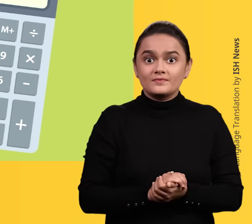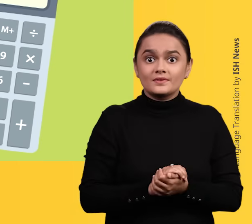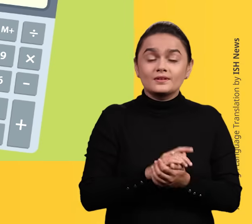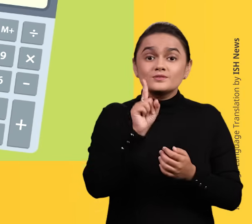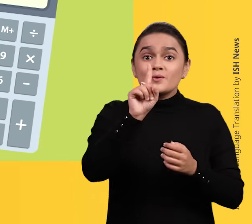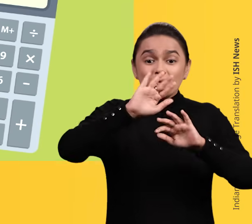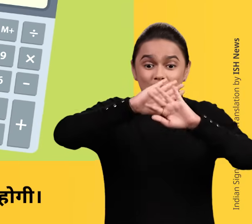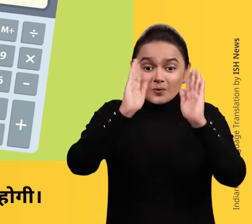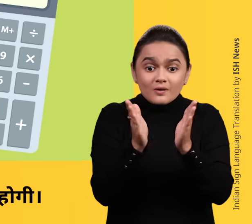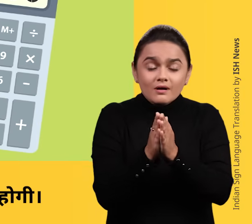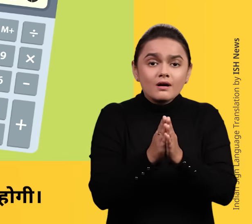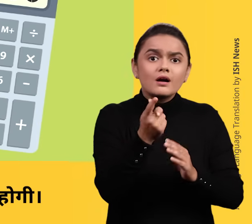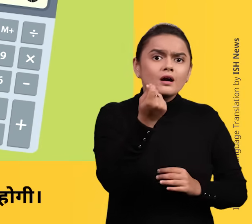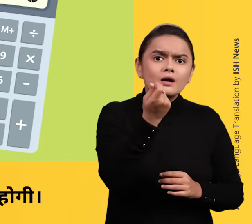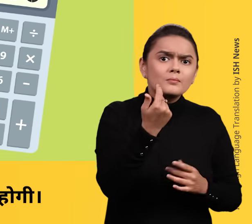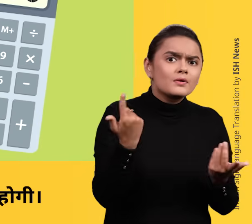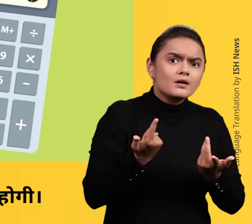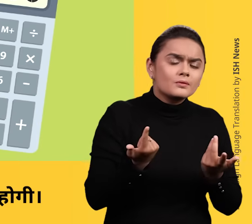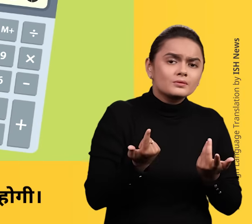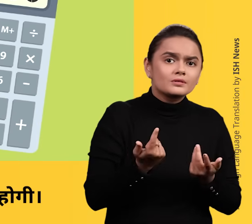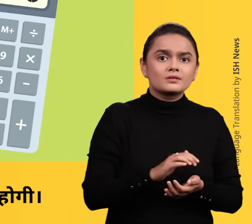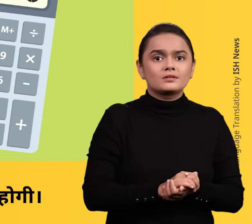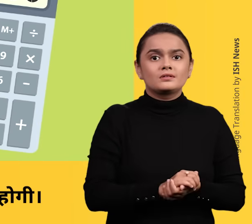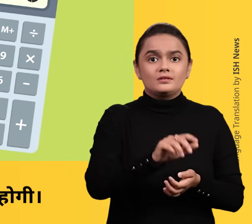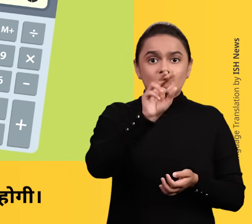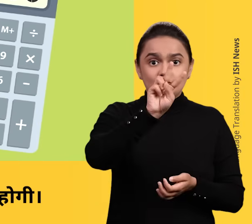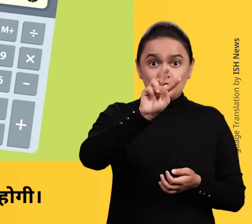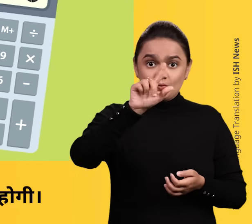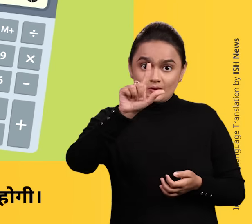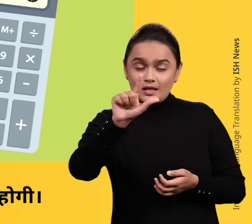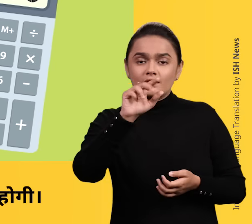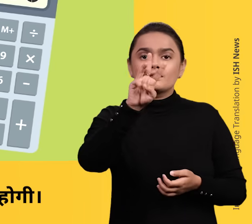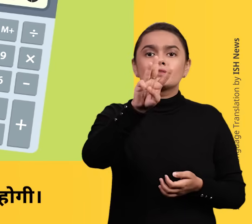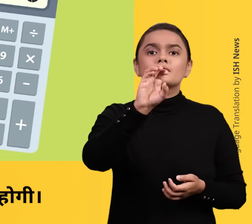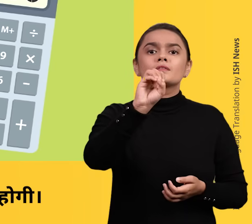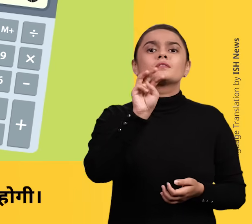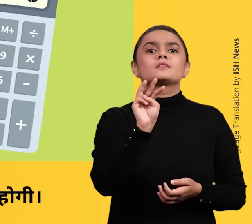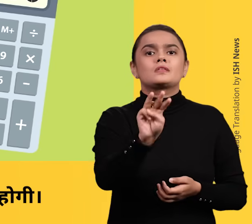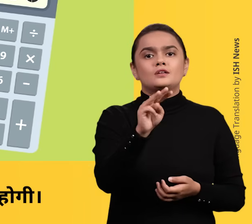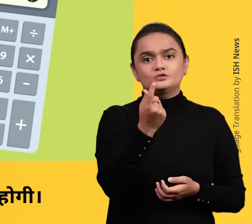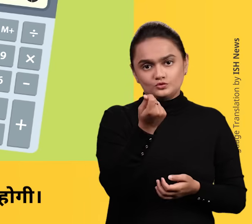repayment. So the total amount he would have to repay is